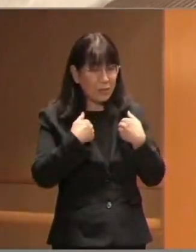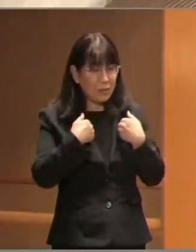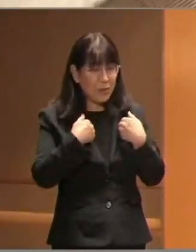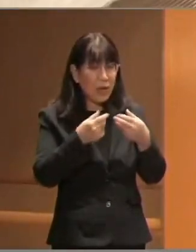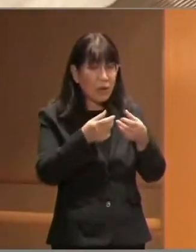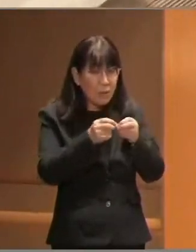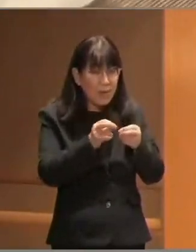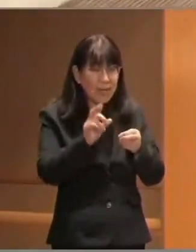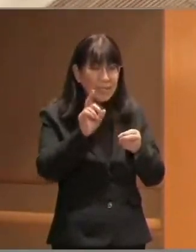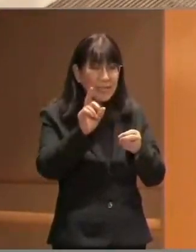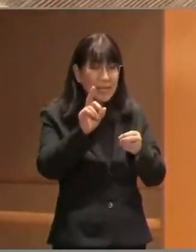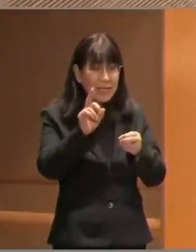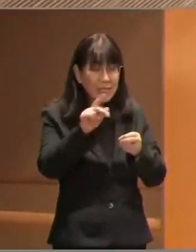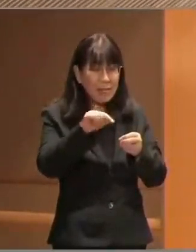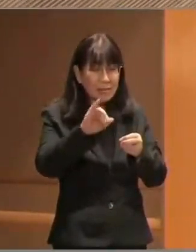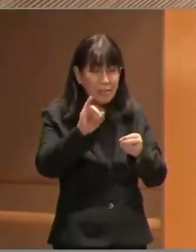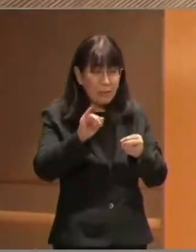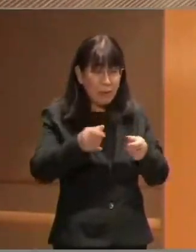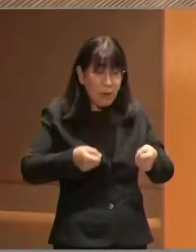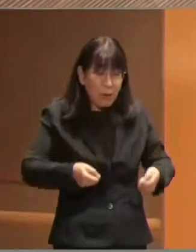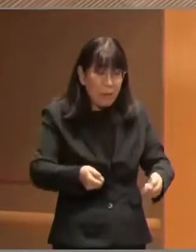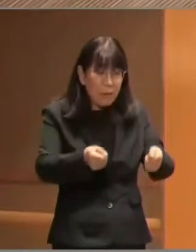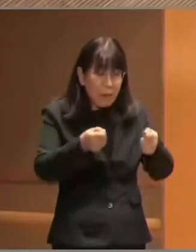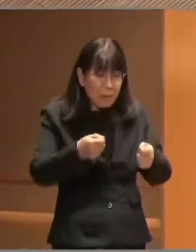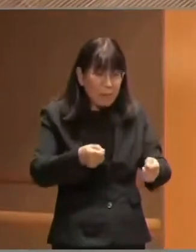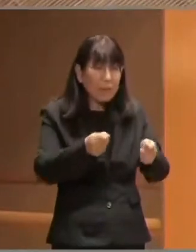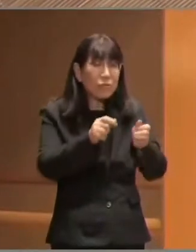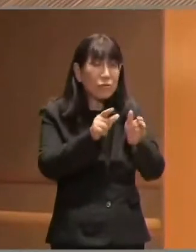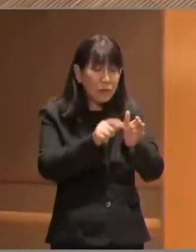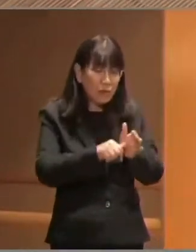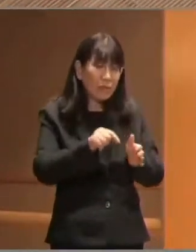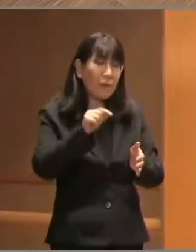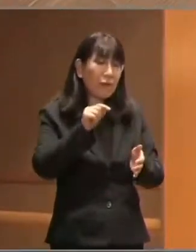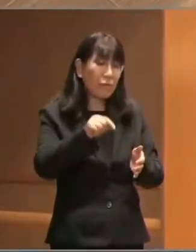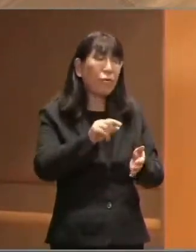really need a very delicate and fine screen.